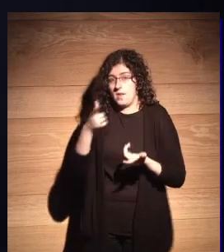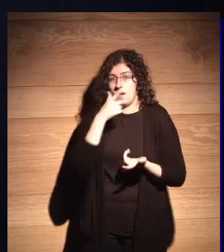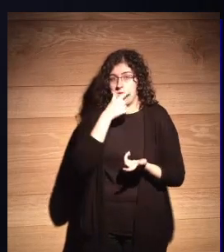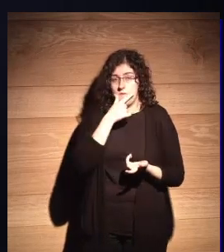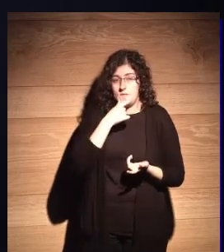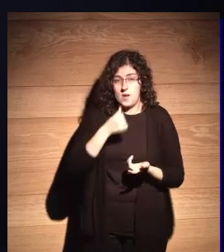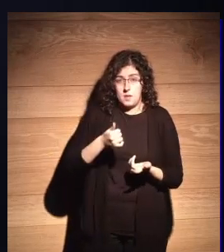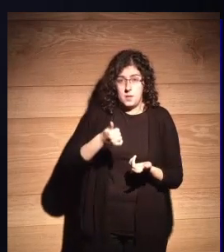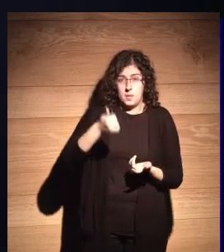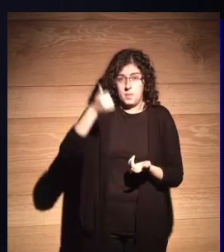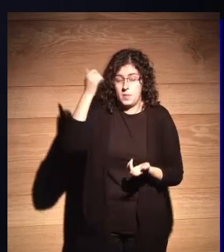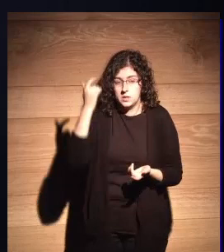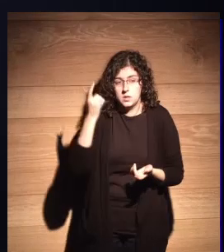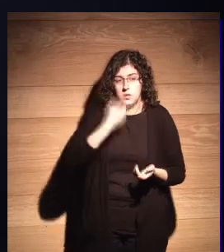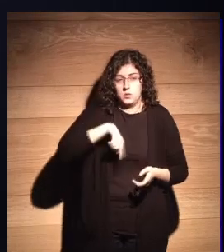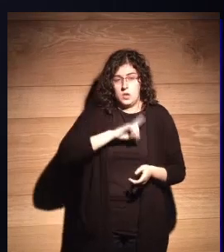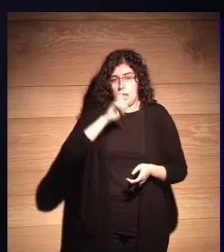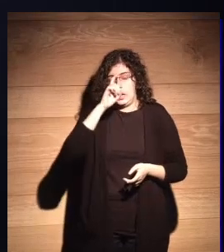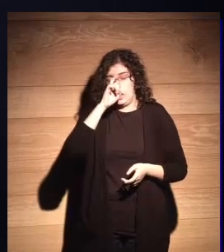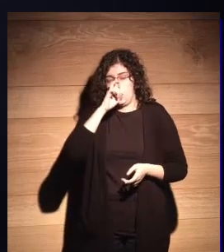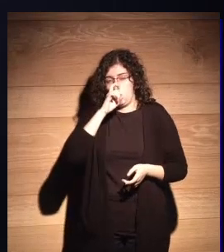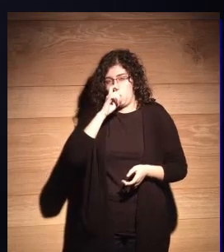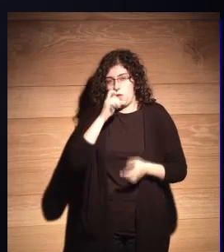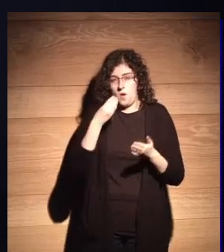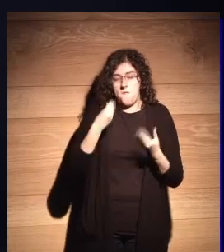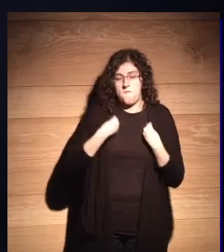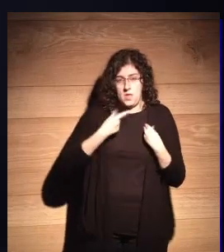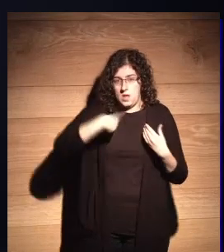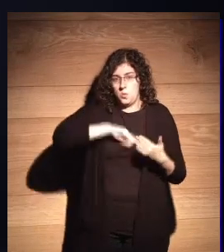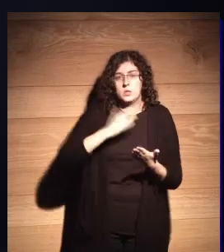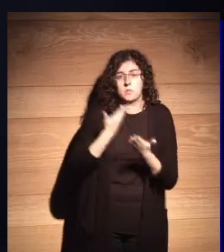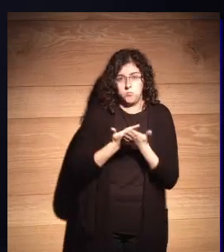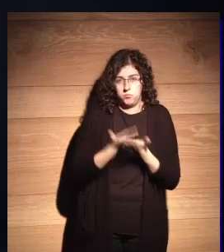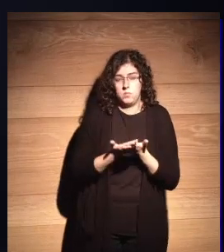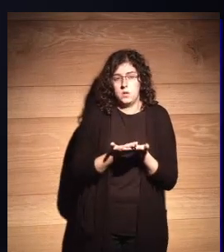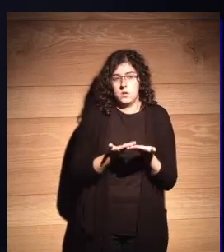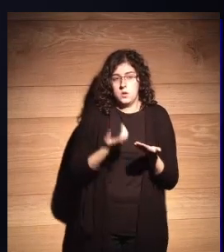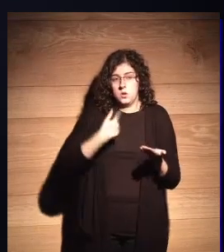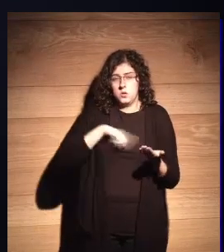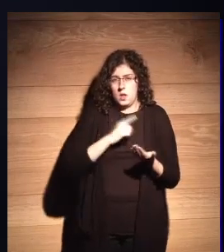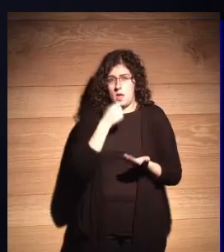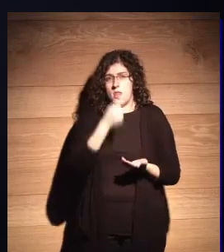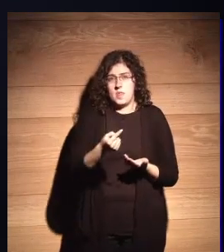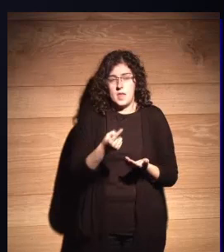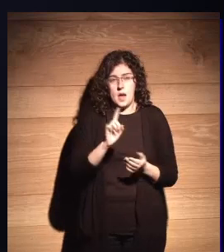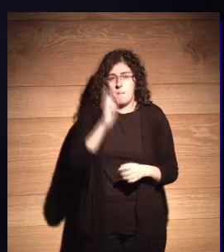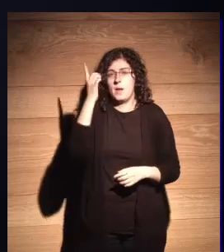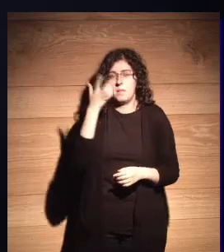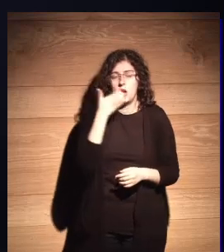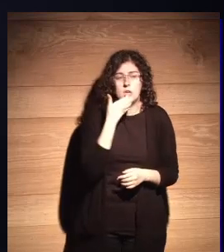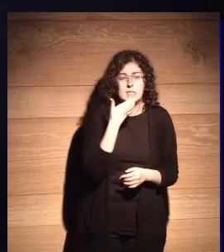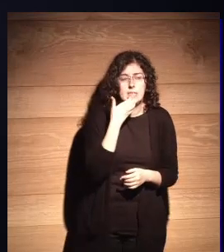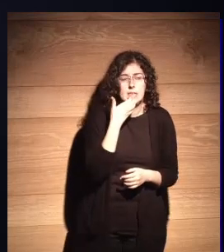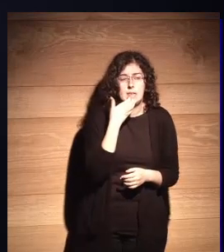Because what's more, they always talk about if your house is on fire, what would you save first, apart from your cash in your